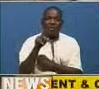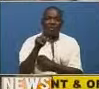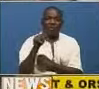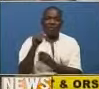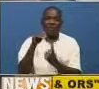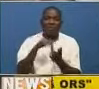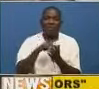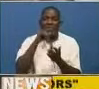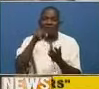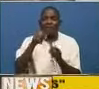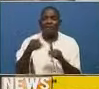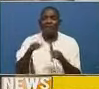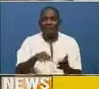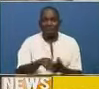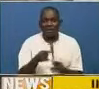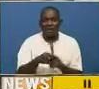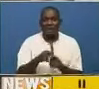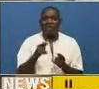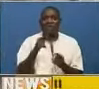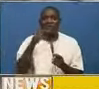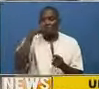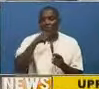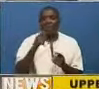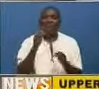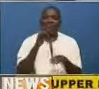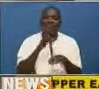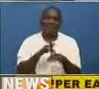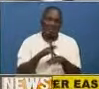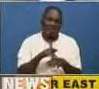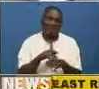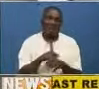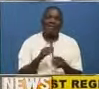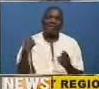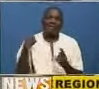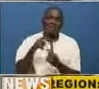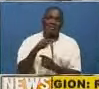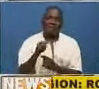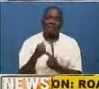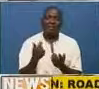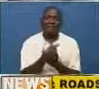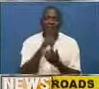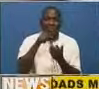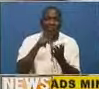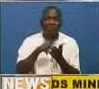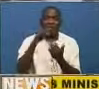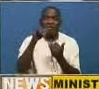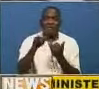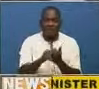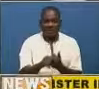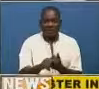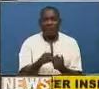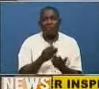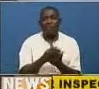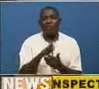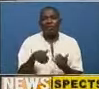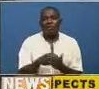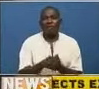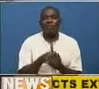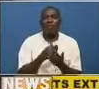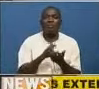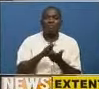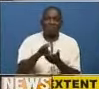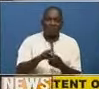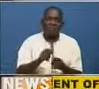120,000 birds have died from the avian influenza since mid-July. The Ghana Poultry Project is urging poultry farmers to invest